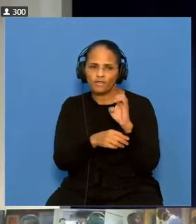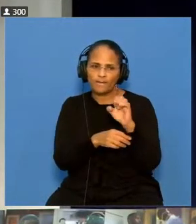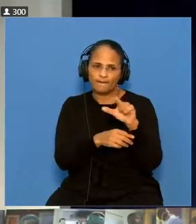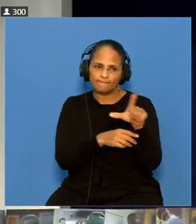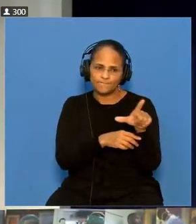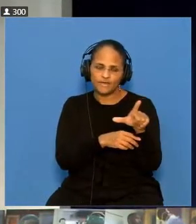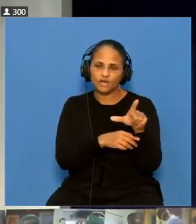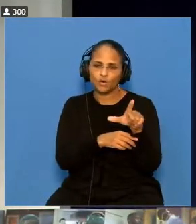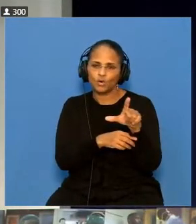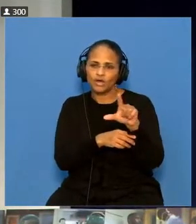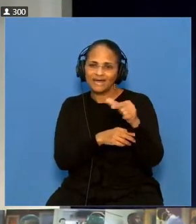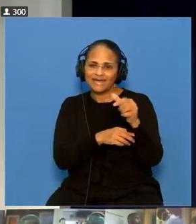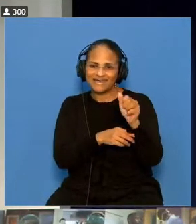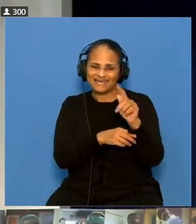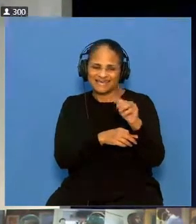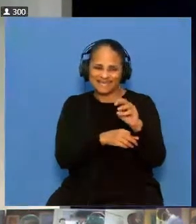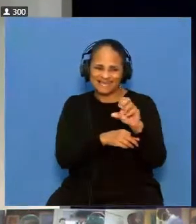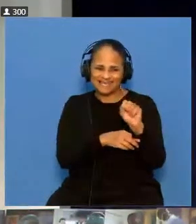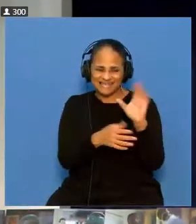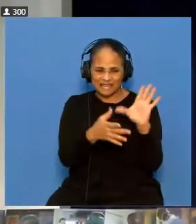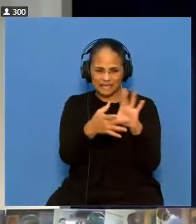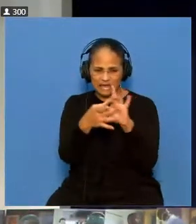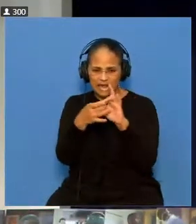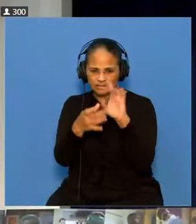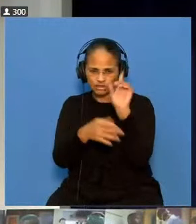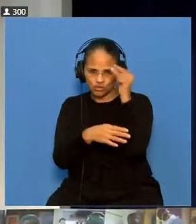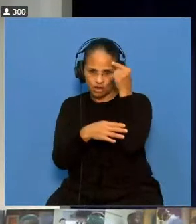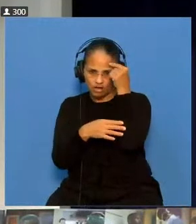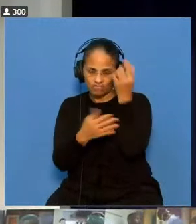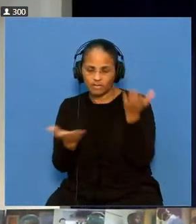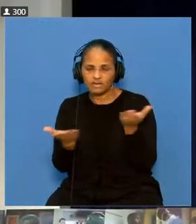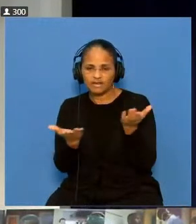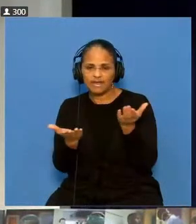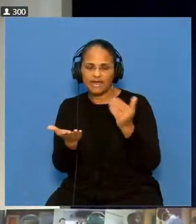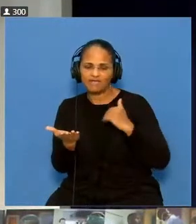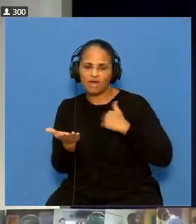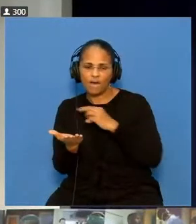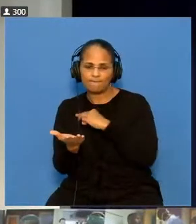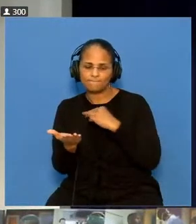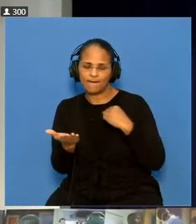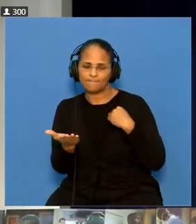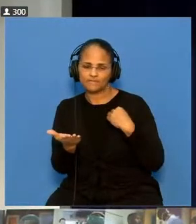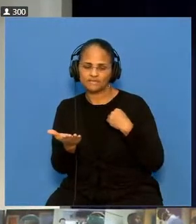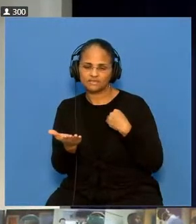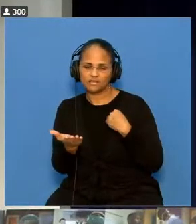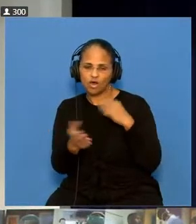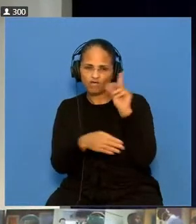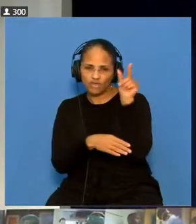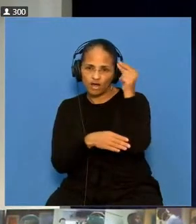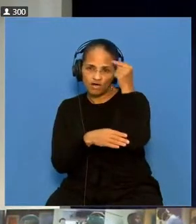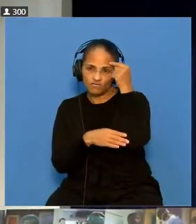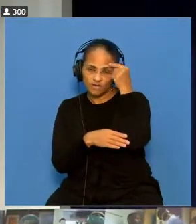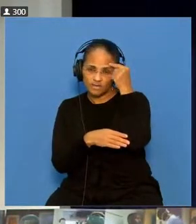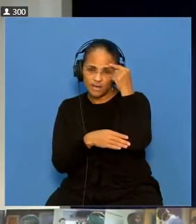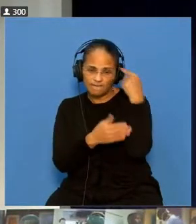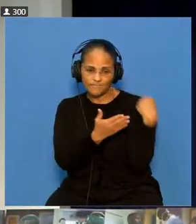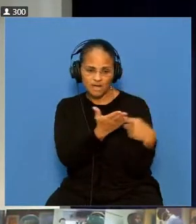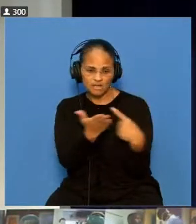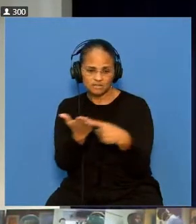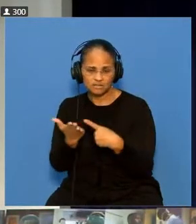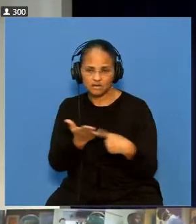his connection to Bermuda and the government. Have you or any members of your government been in dialogue